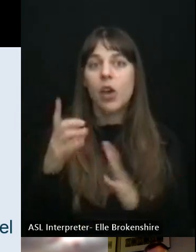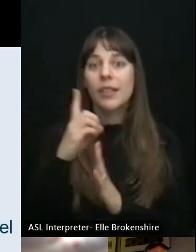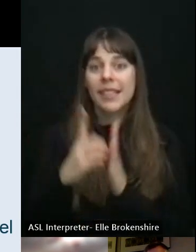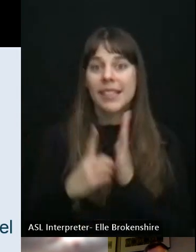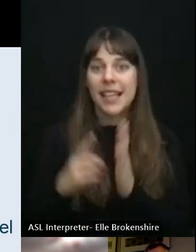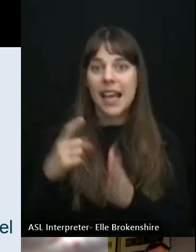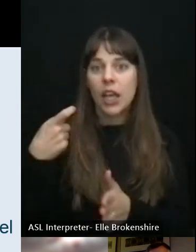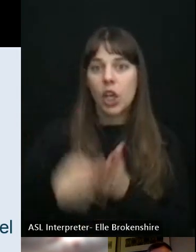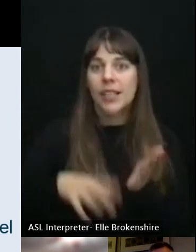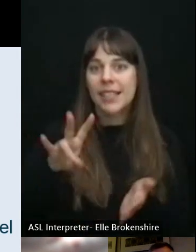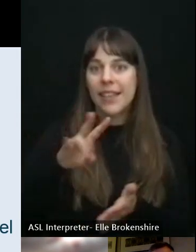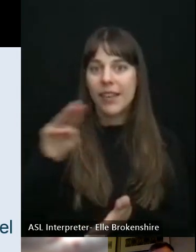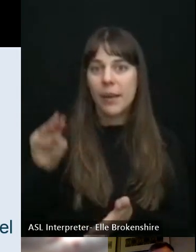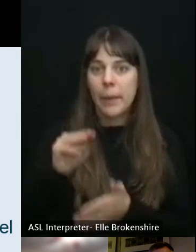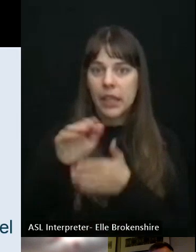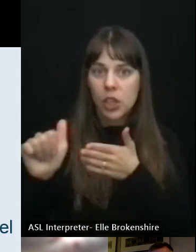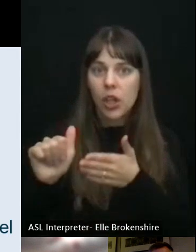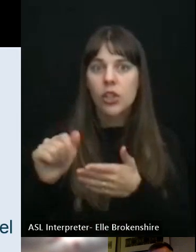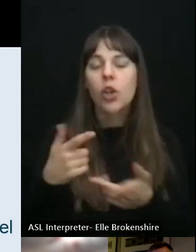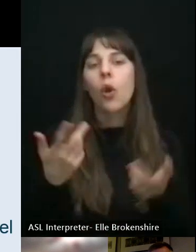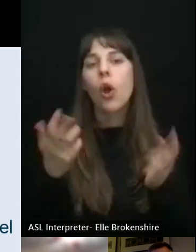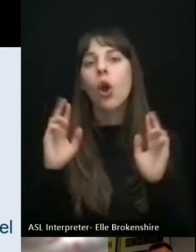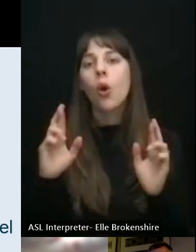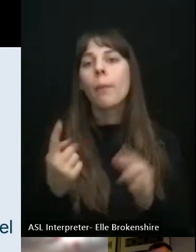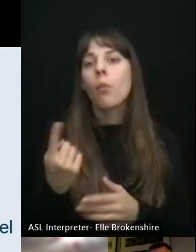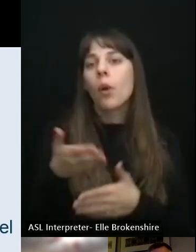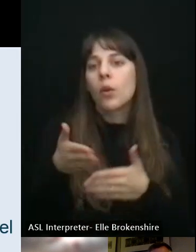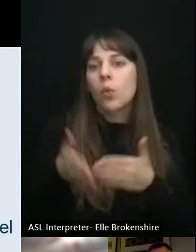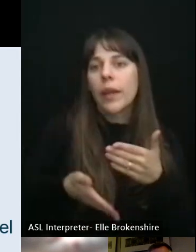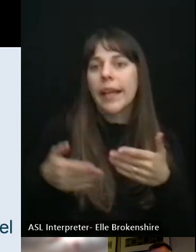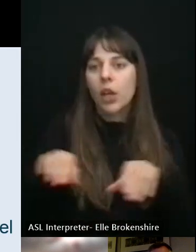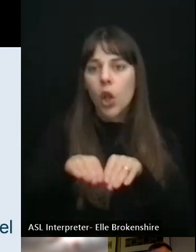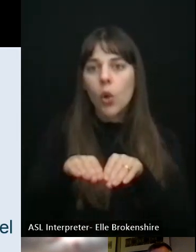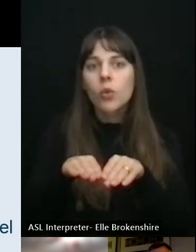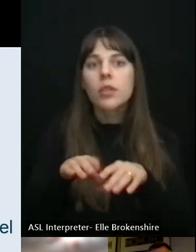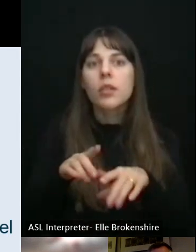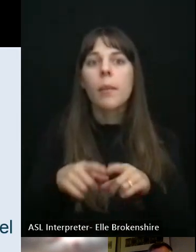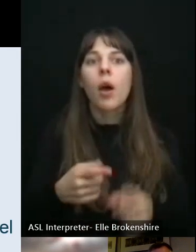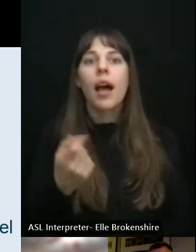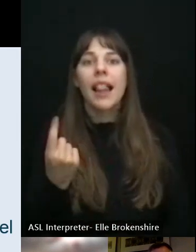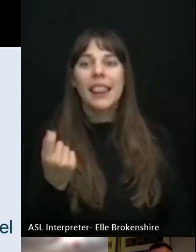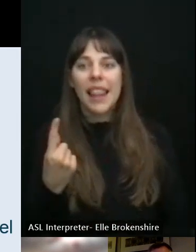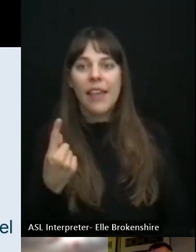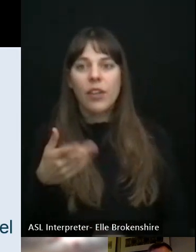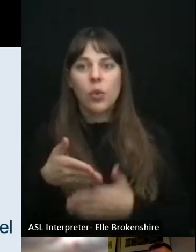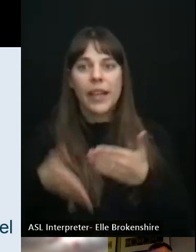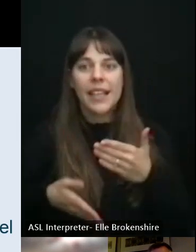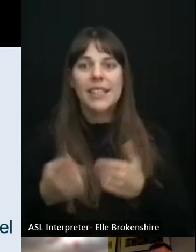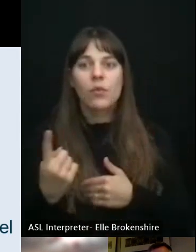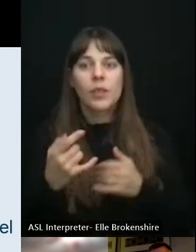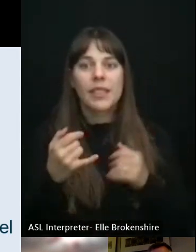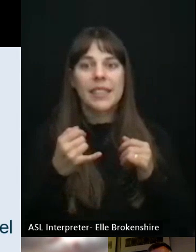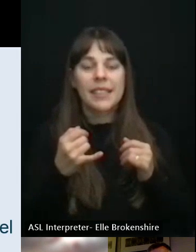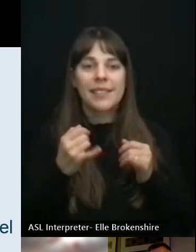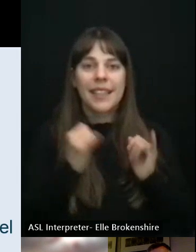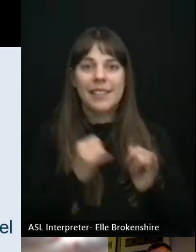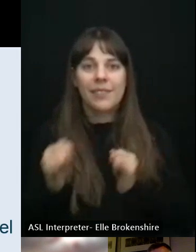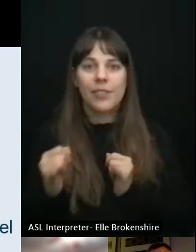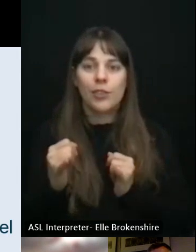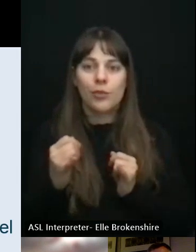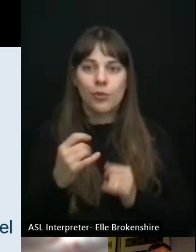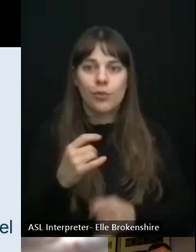We anticipate 1 weekend closure to perform the work and 11 weekends of single track. So that's from the impact to